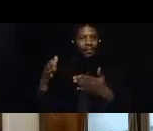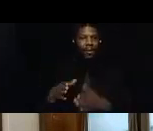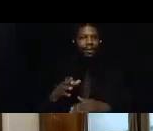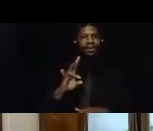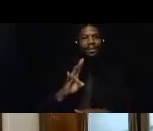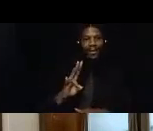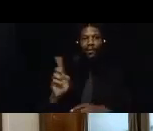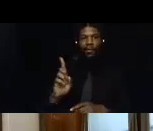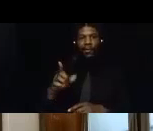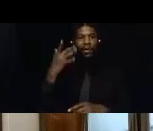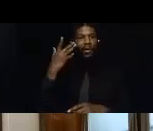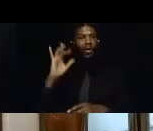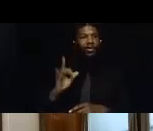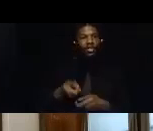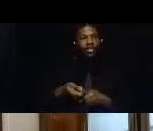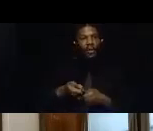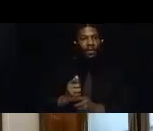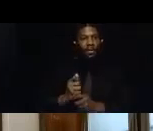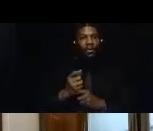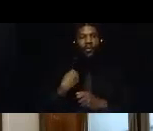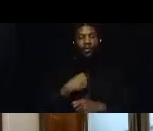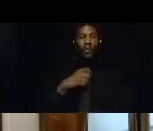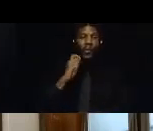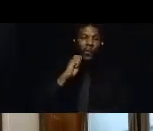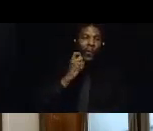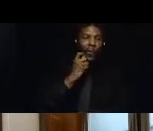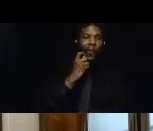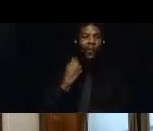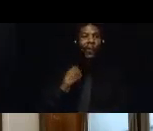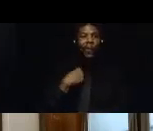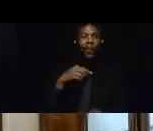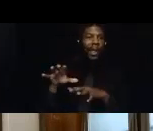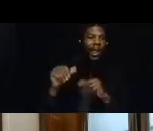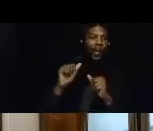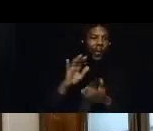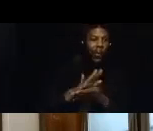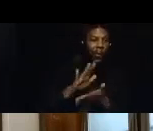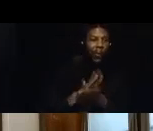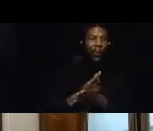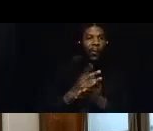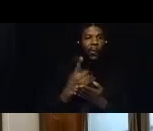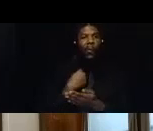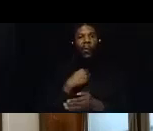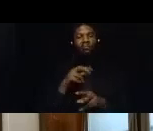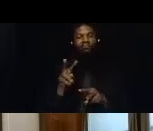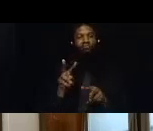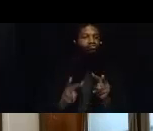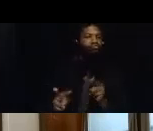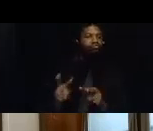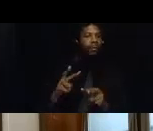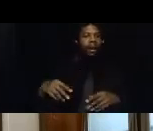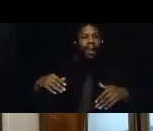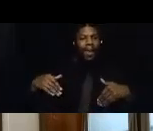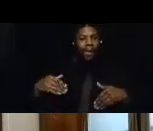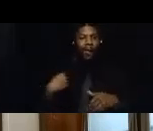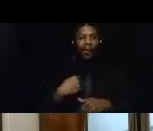left school, we learn late, we strike straight, we sing sin,